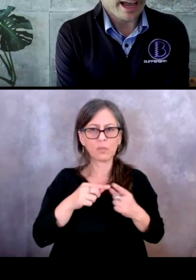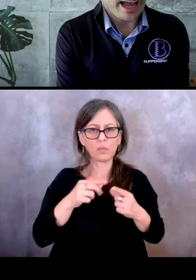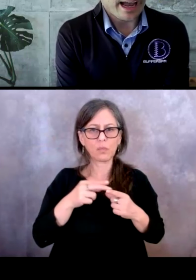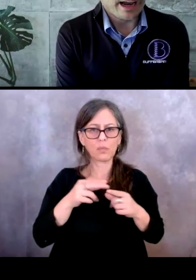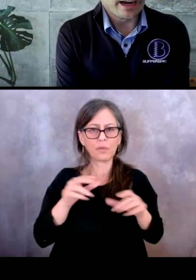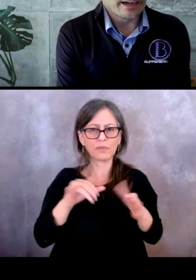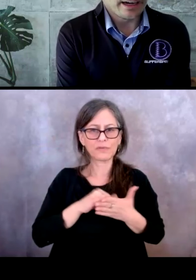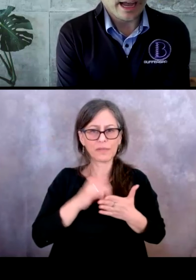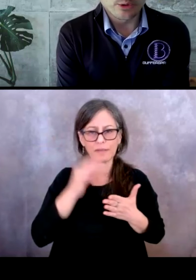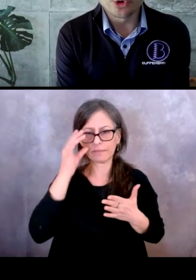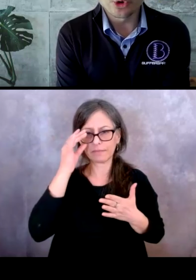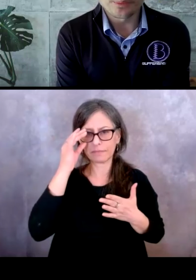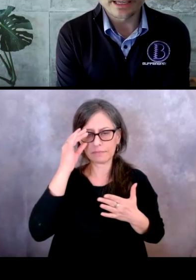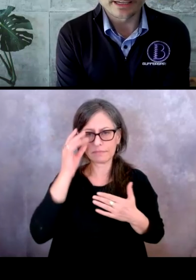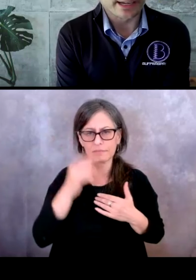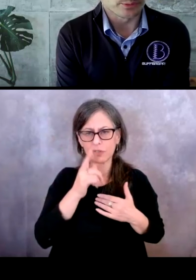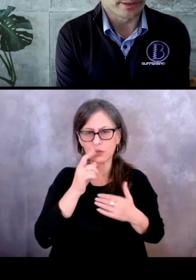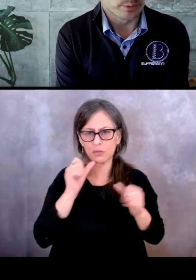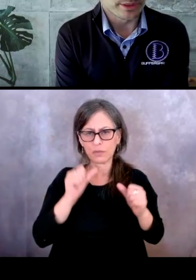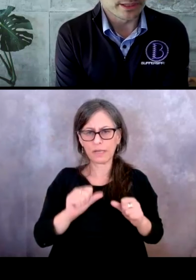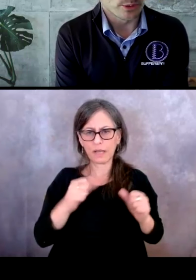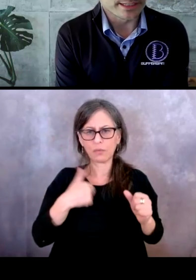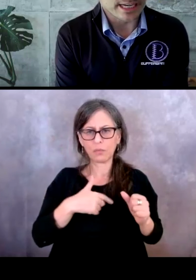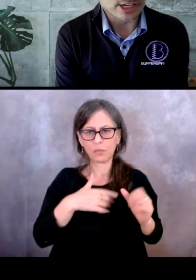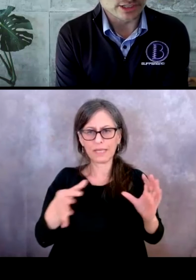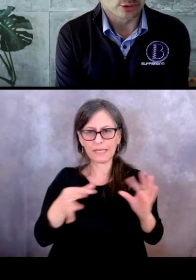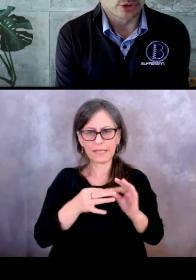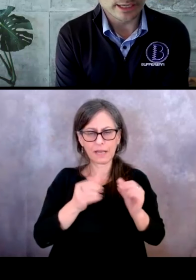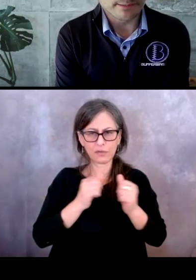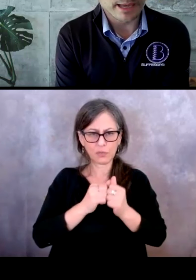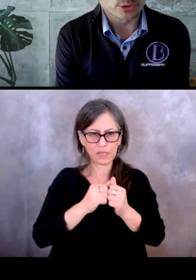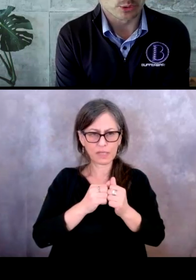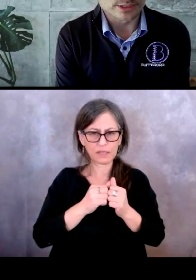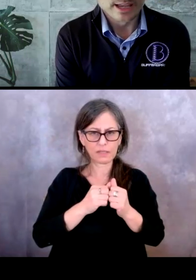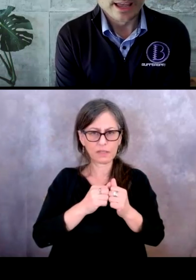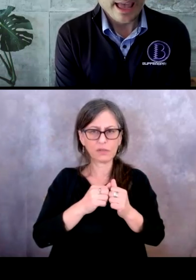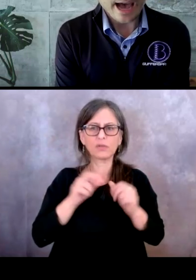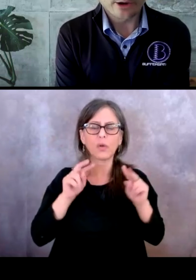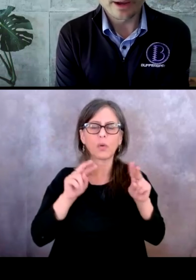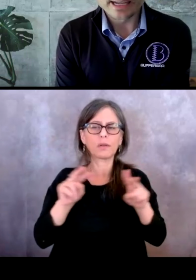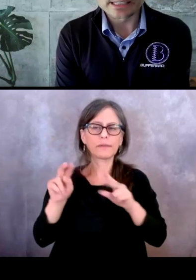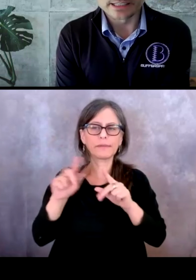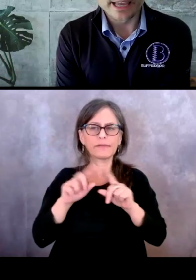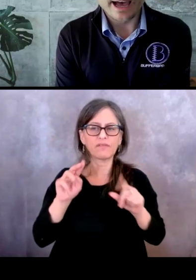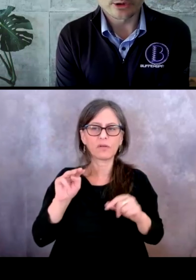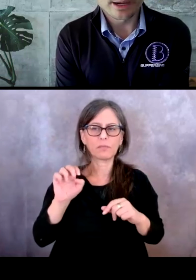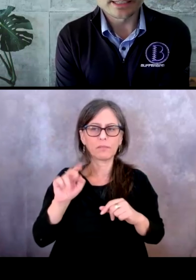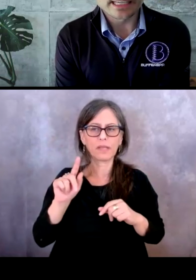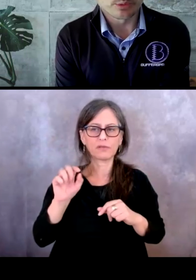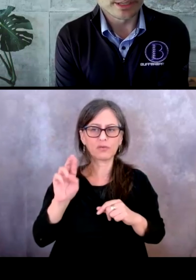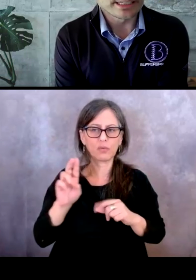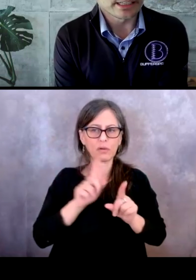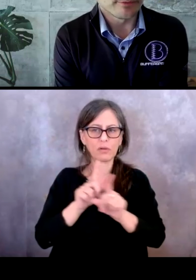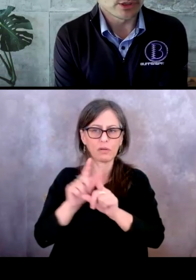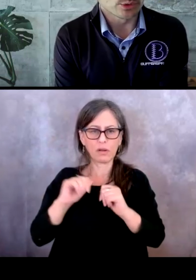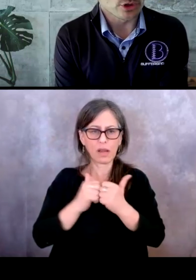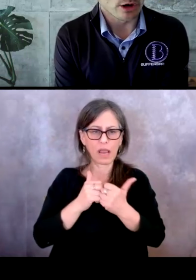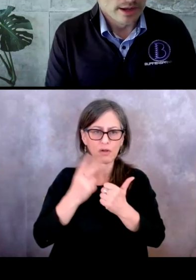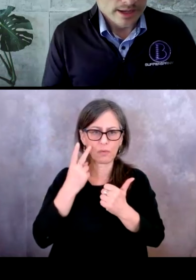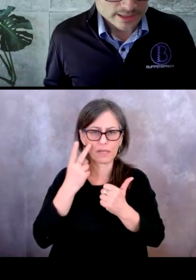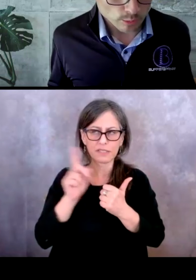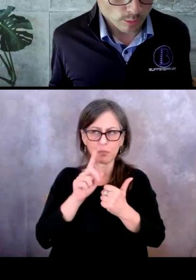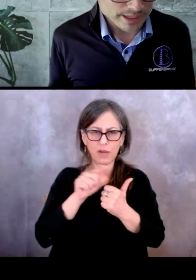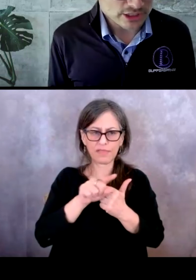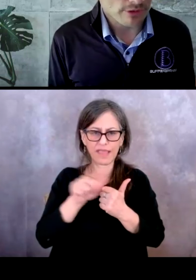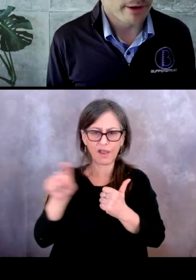that, like, who can we connect with within the organization? So looking at mentors, how do I escalate? How do I see where these individuals